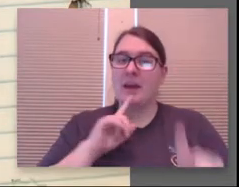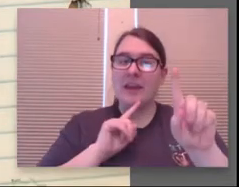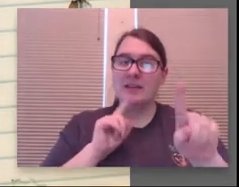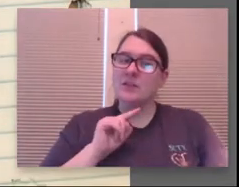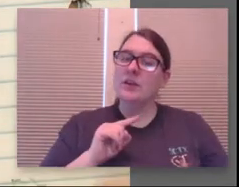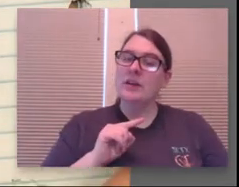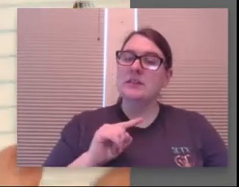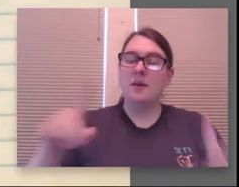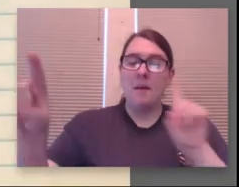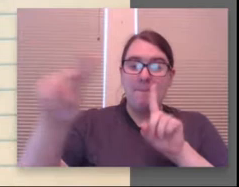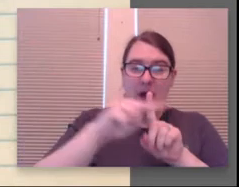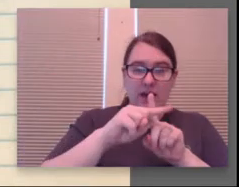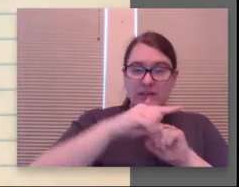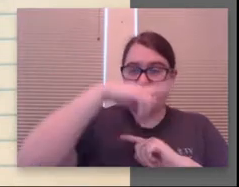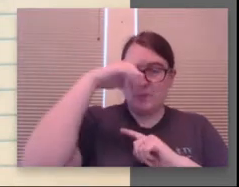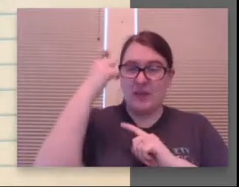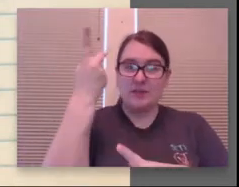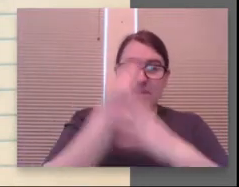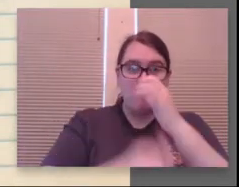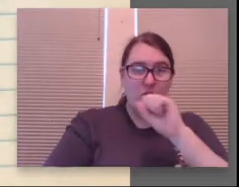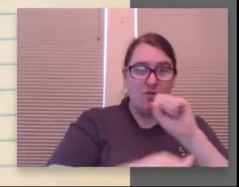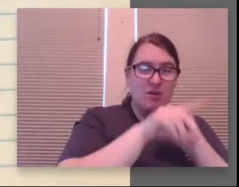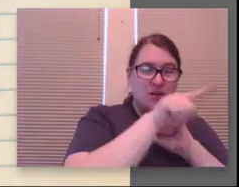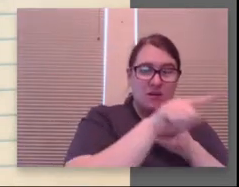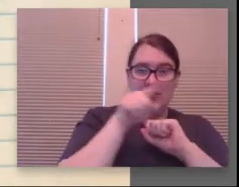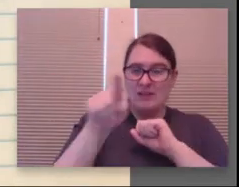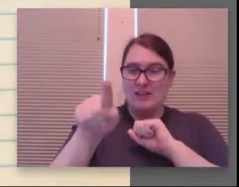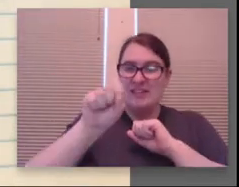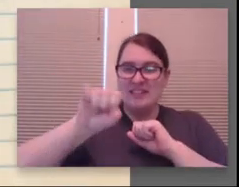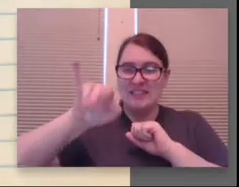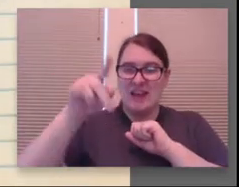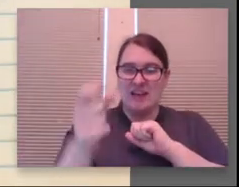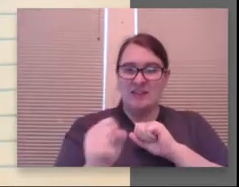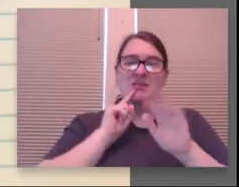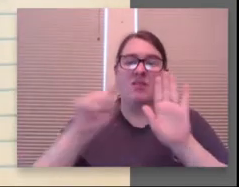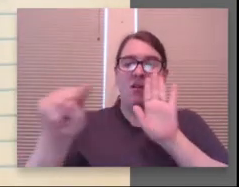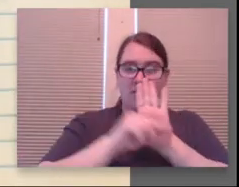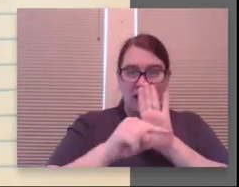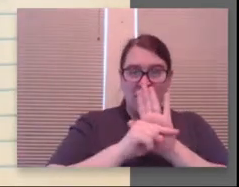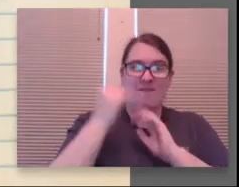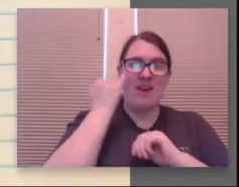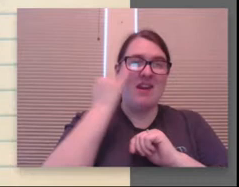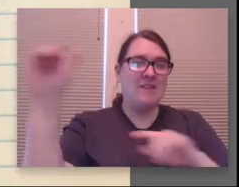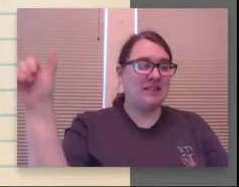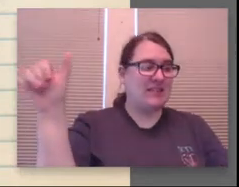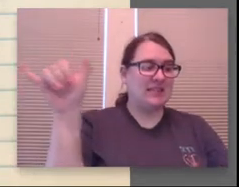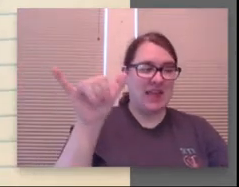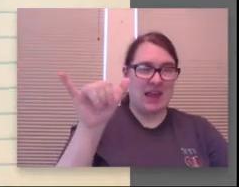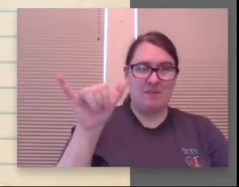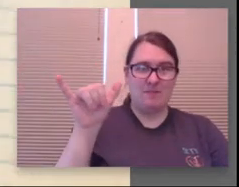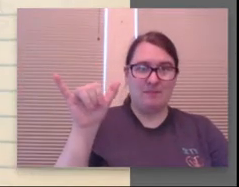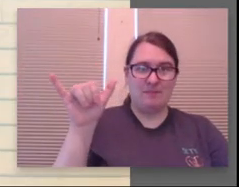Okay, and my answer is positive because both signs are negative. And if it's